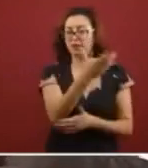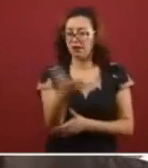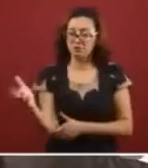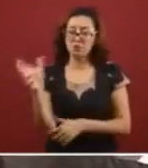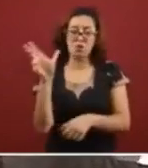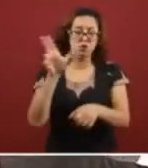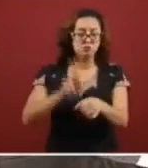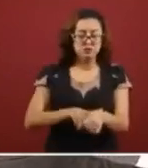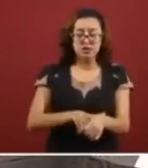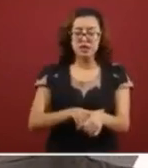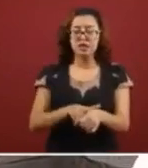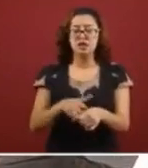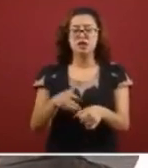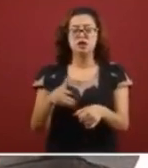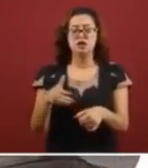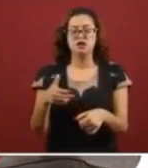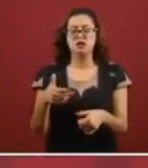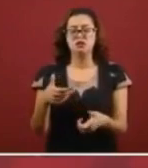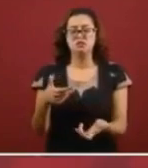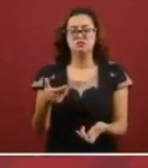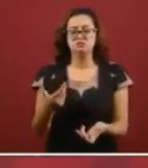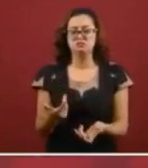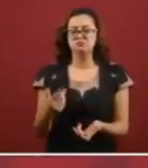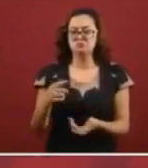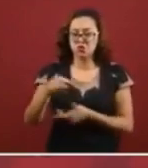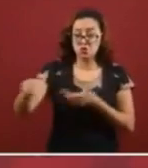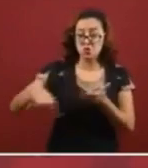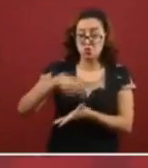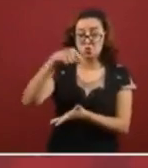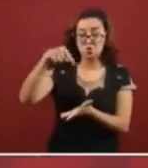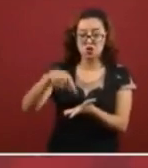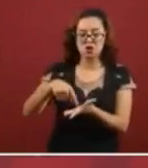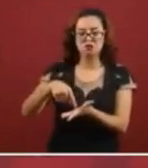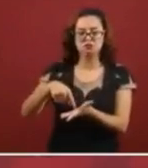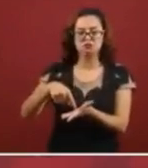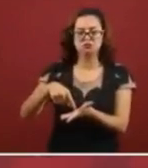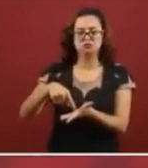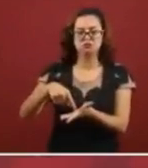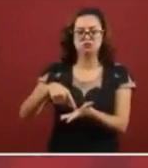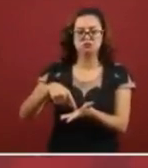even when it's a rural hospital, in an area